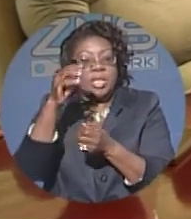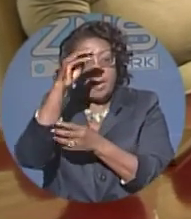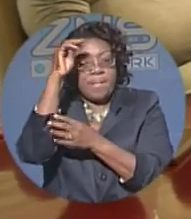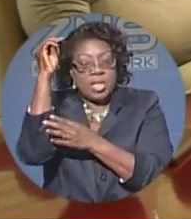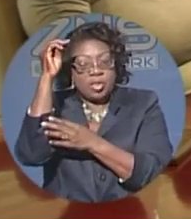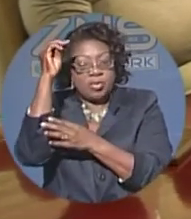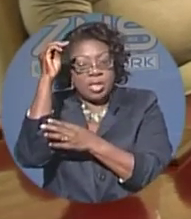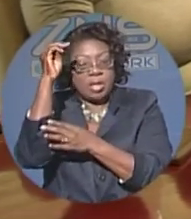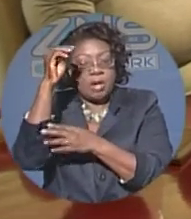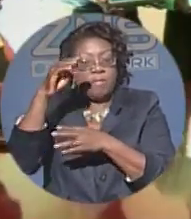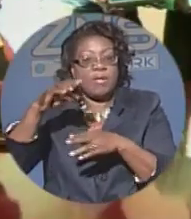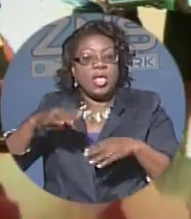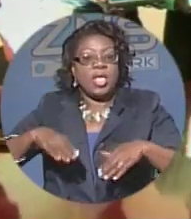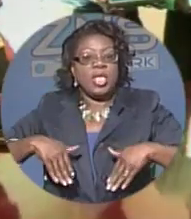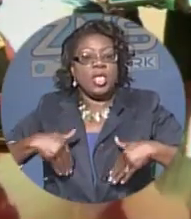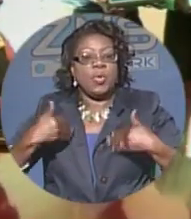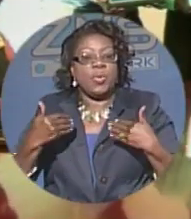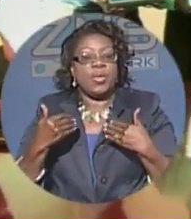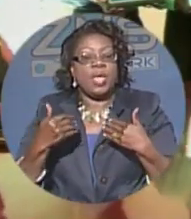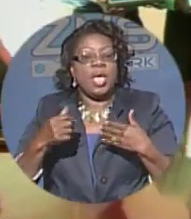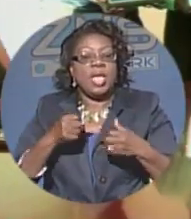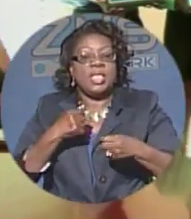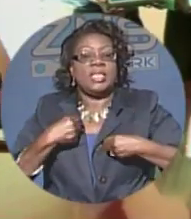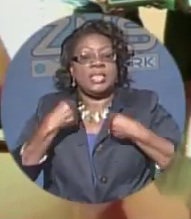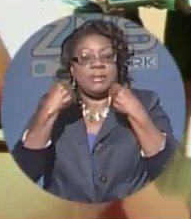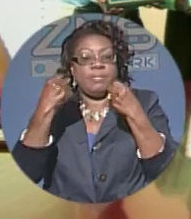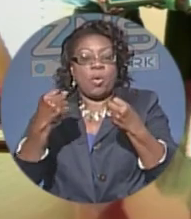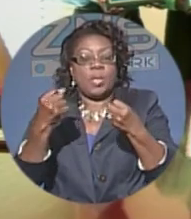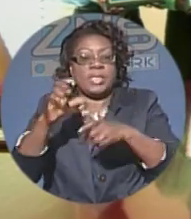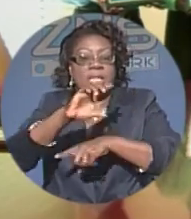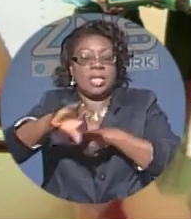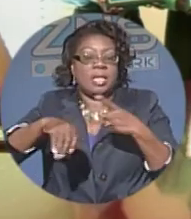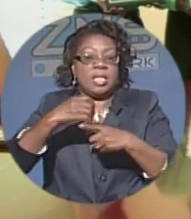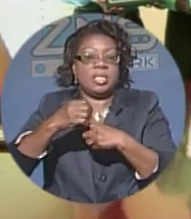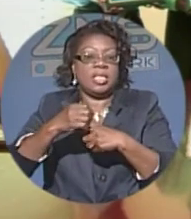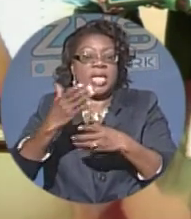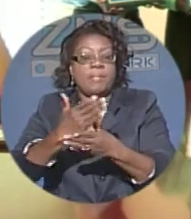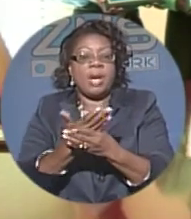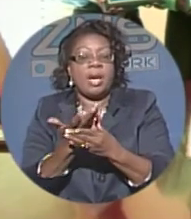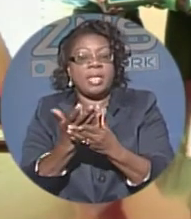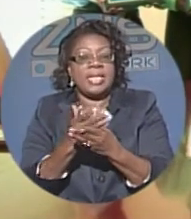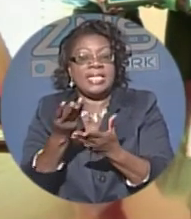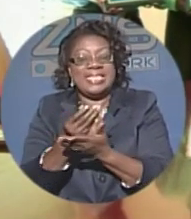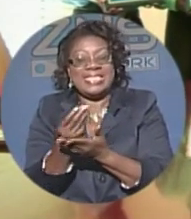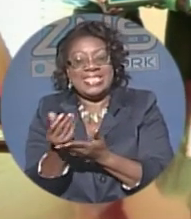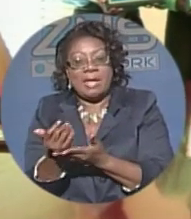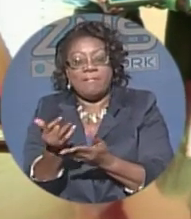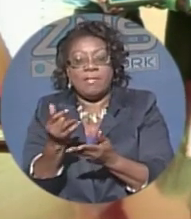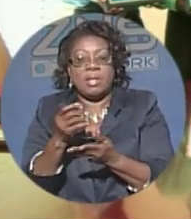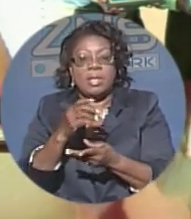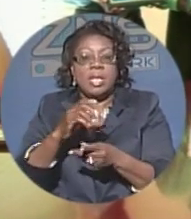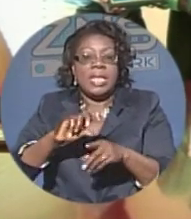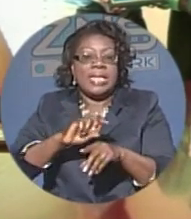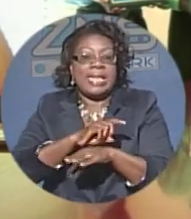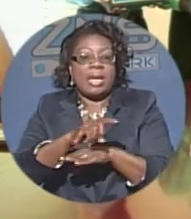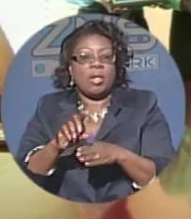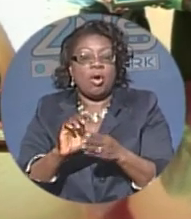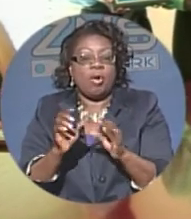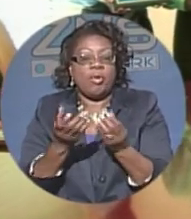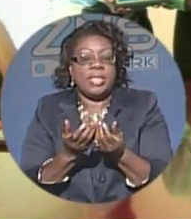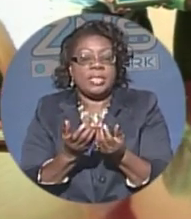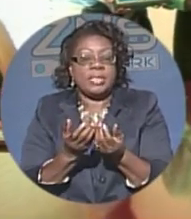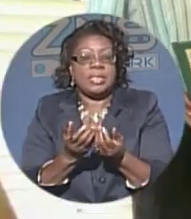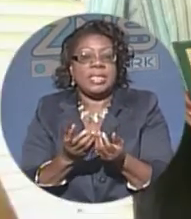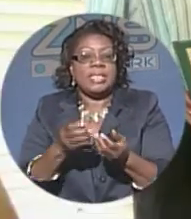from the capital, Exuma, Abaco, Long Island and Grand Bahama competed in several categories, including song, dance, drama and musical